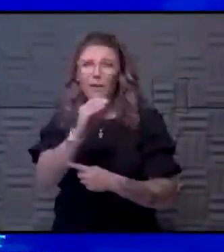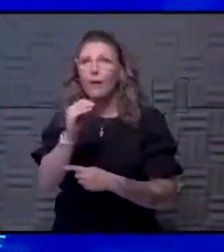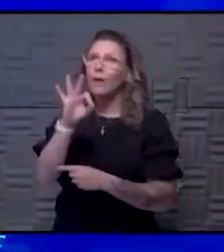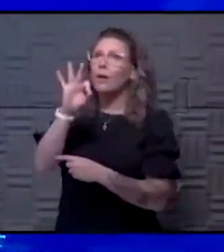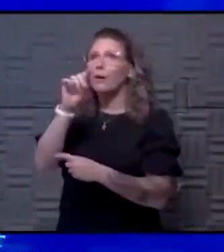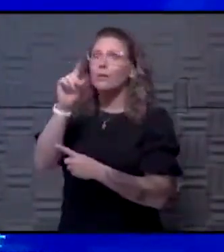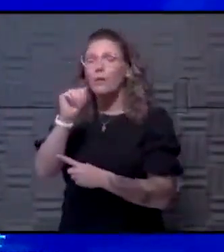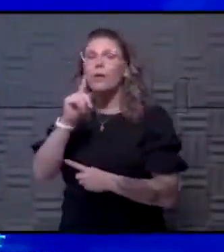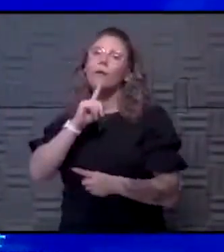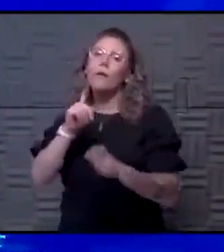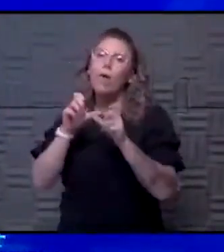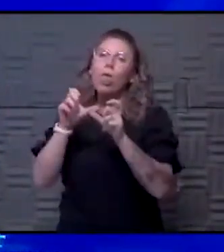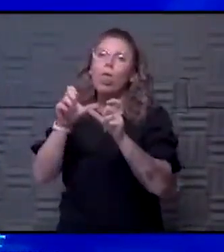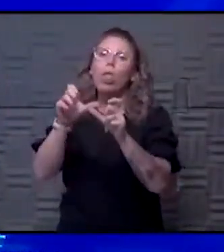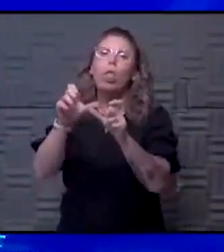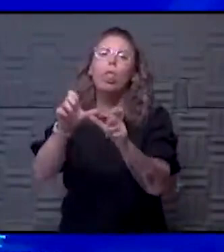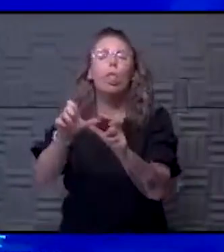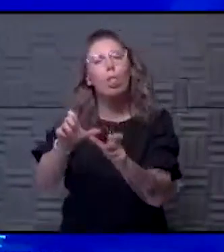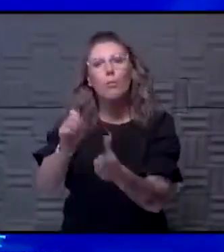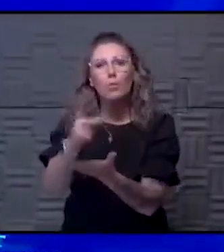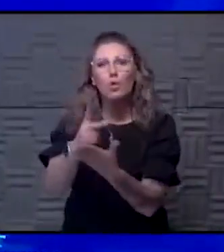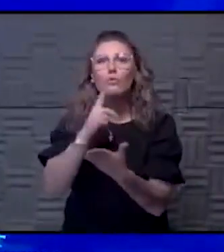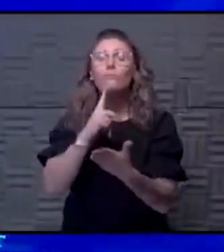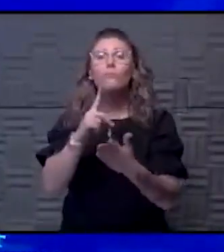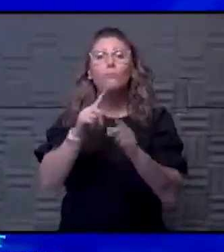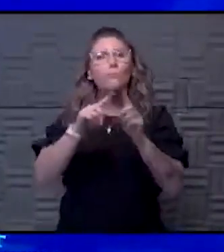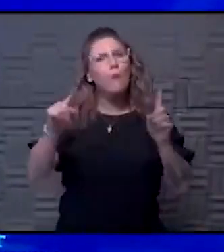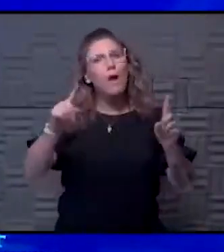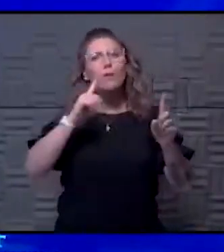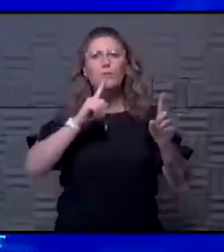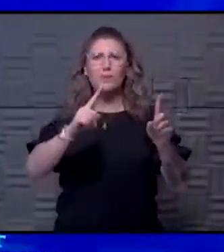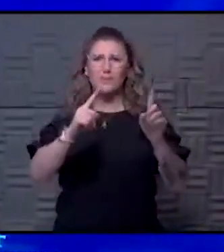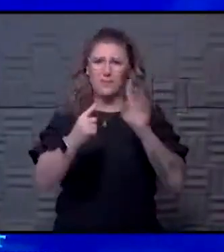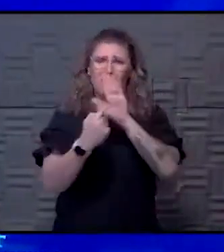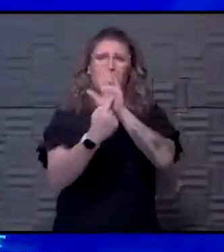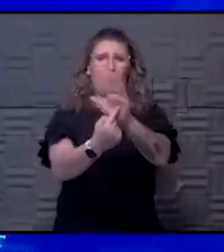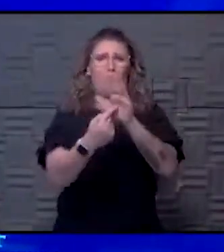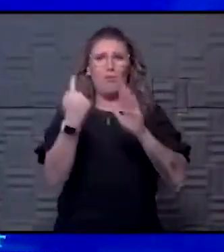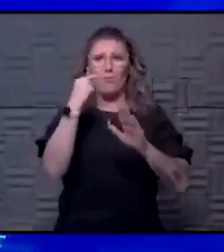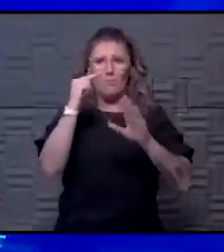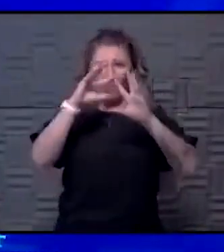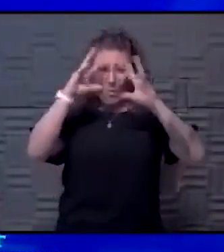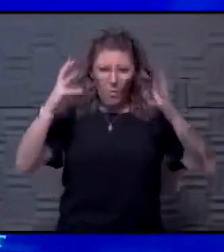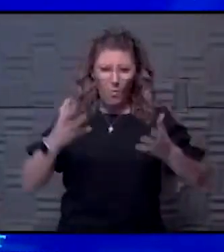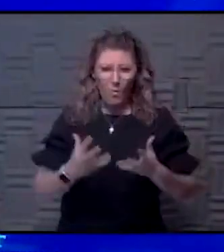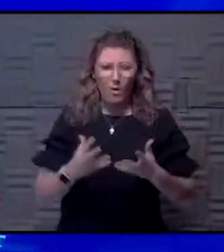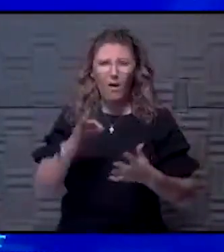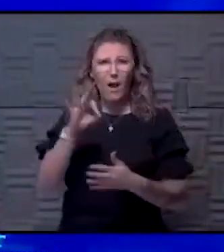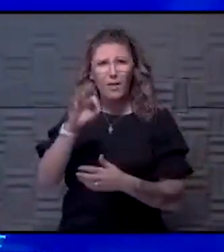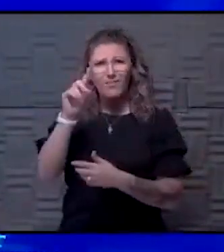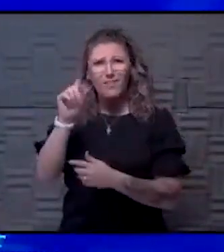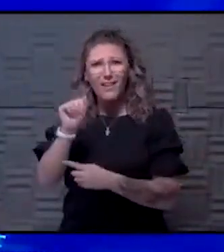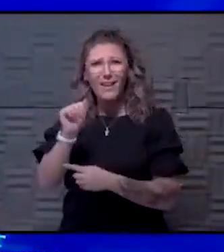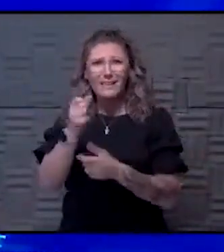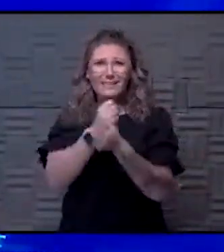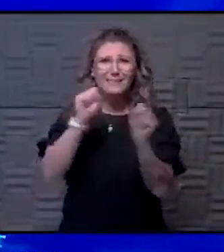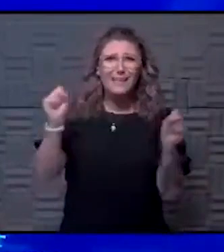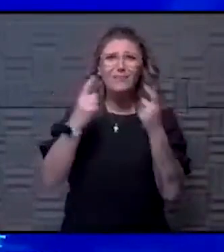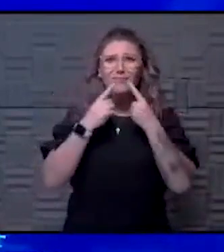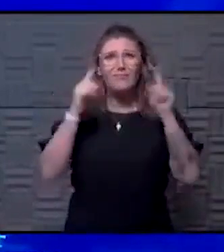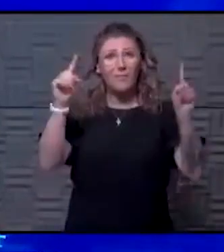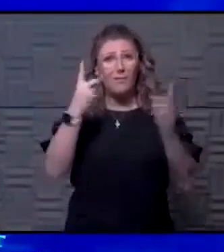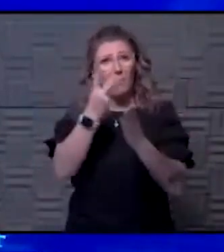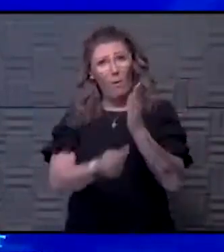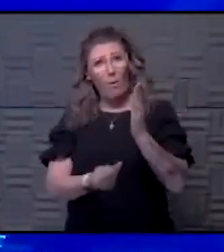long to get things through, but the FDA is the gold standard around the world for drug approval and drug and safety and efficacy. And so what you're